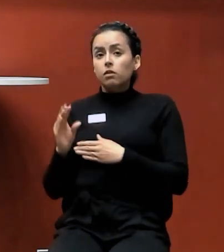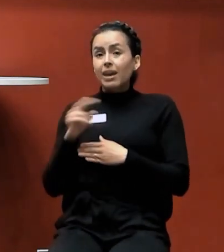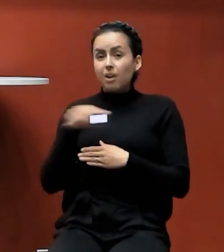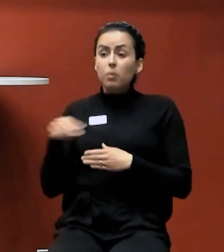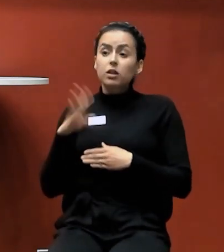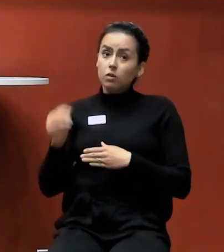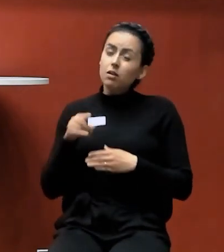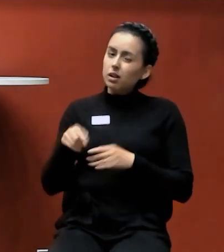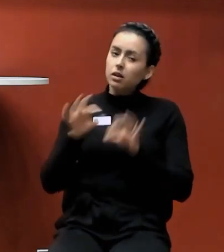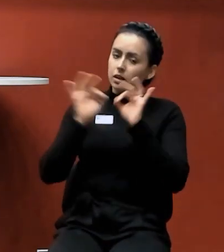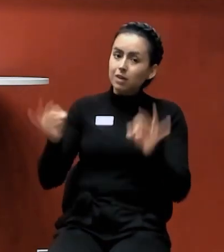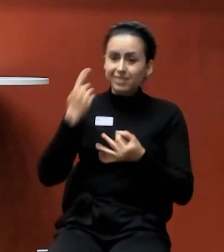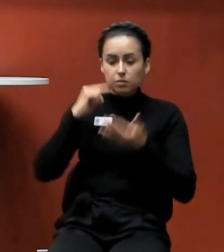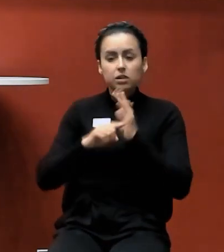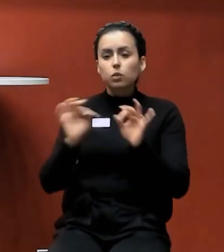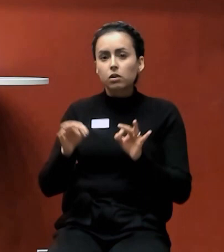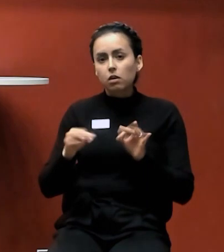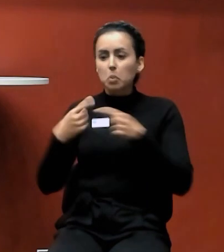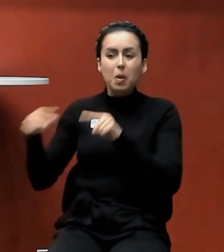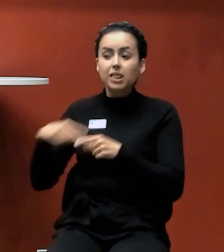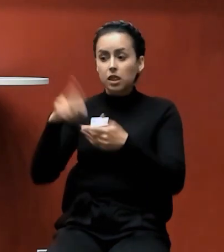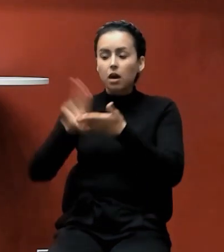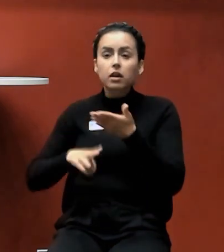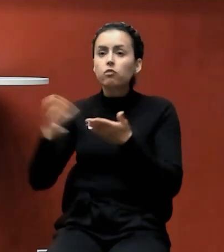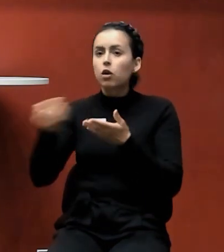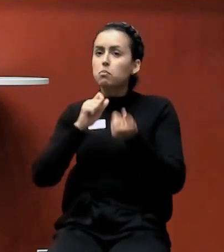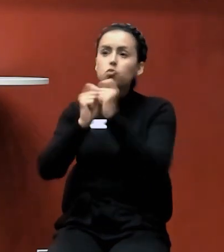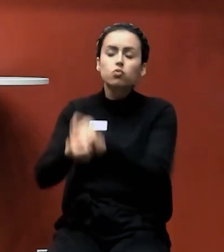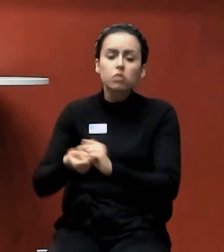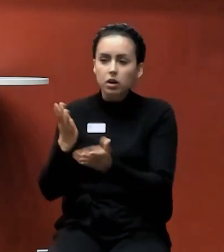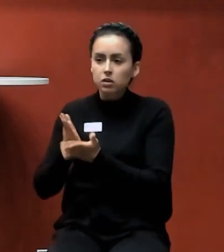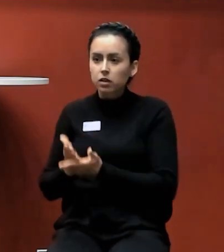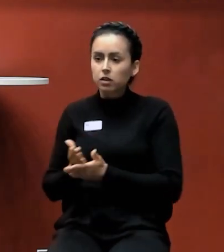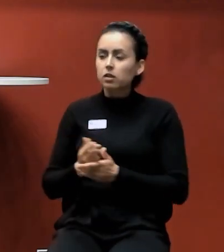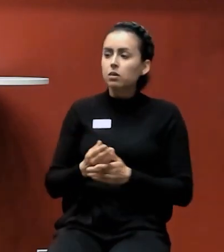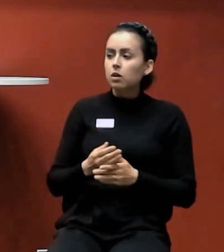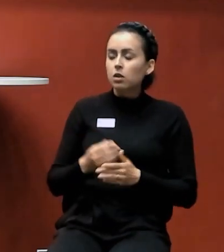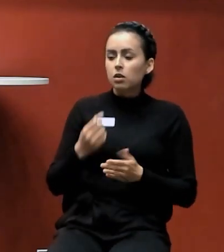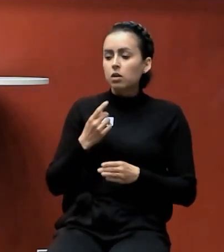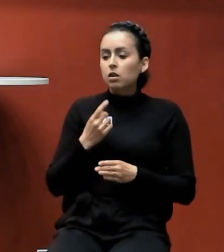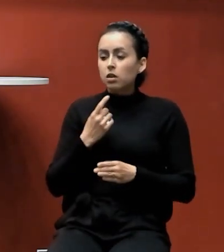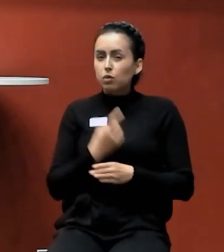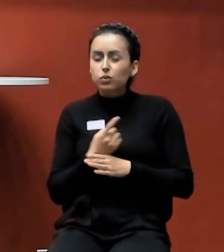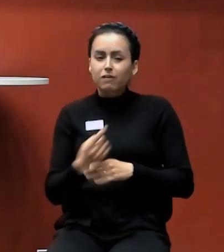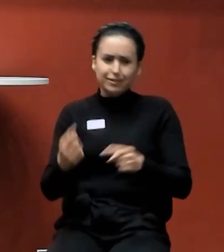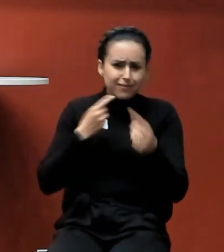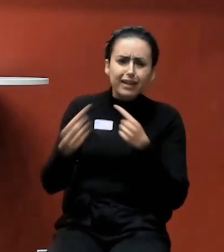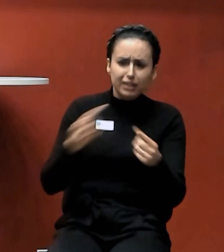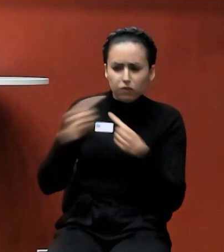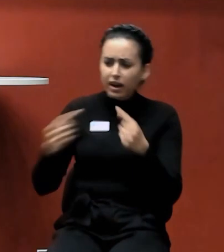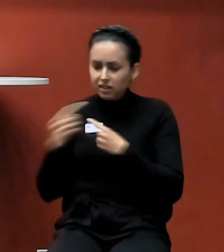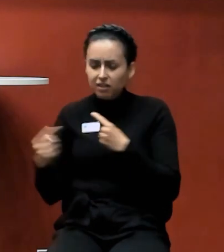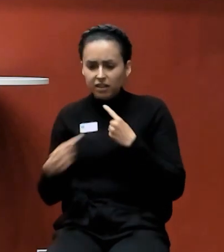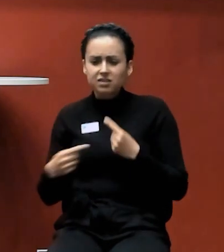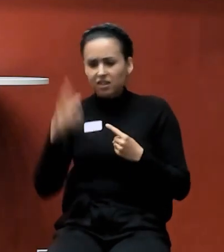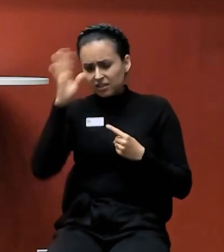can change things. Because oftentimes, if somebody tells you like you have to think this, you have to do that, it's like word against word, and it's like who do they think